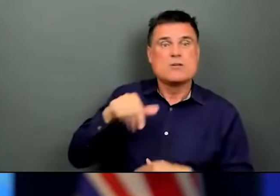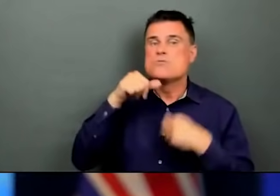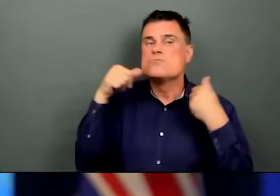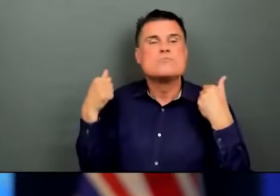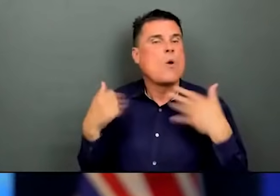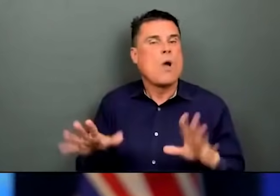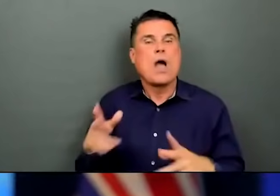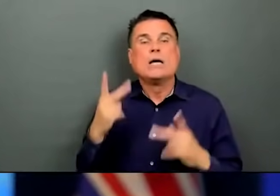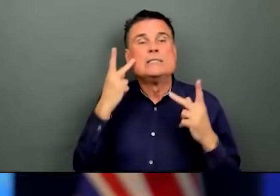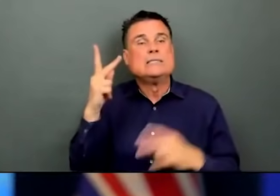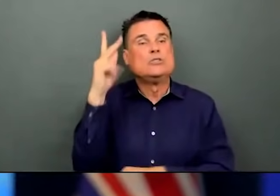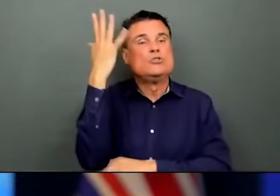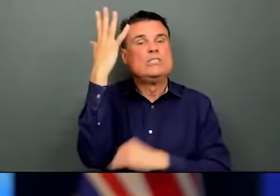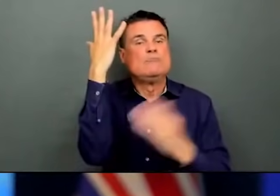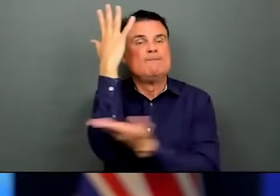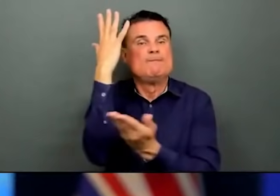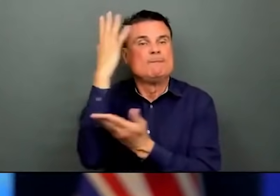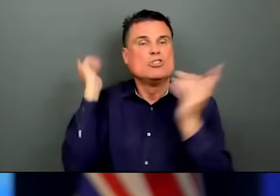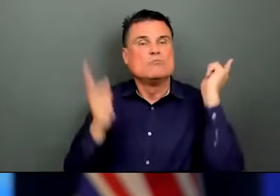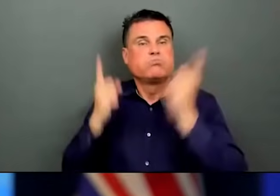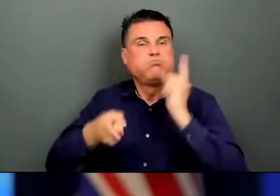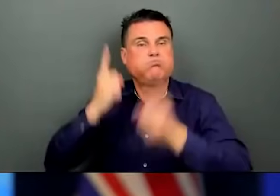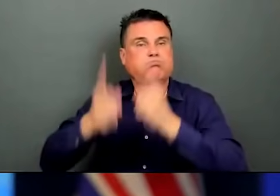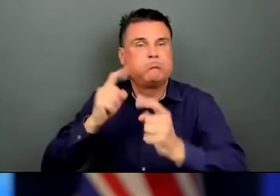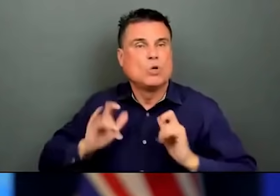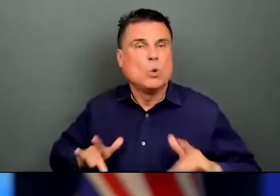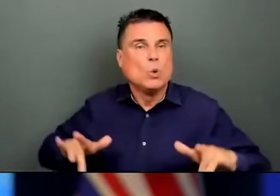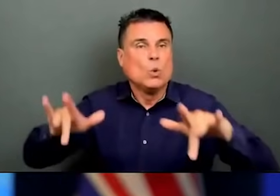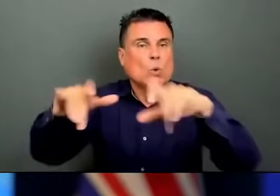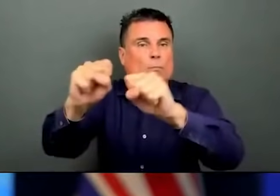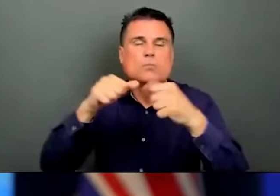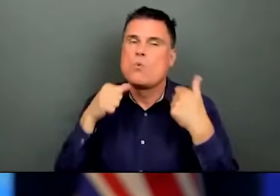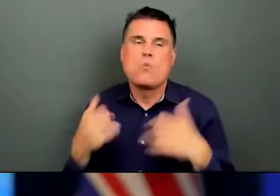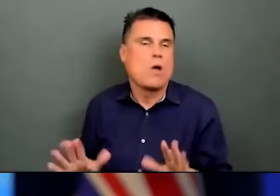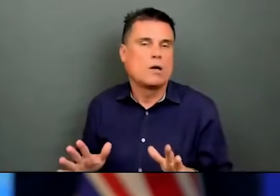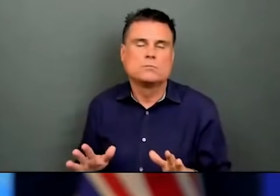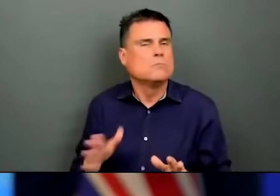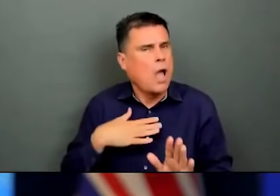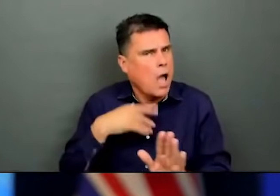that. Next question is from Greg Rasmussen, CBC.